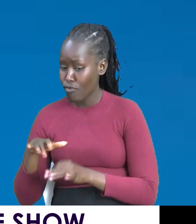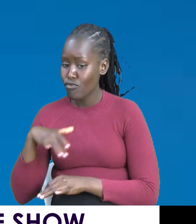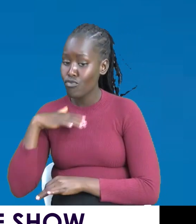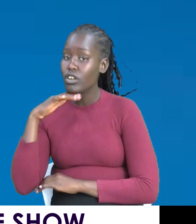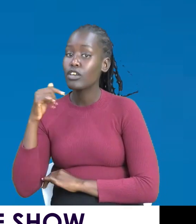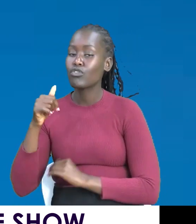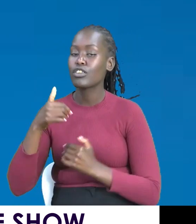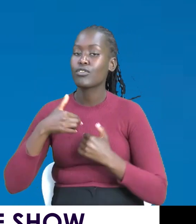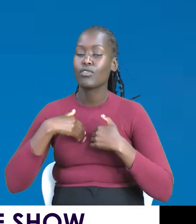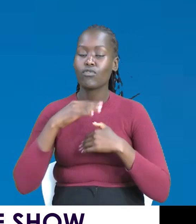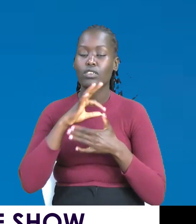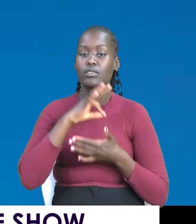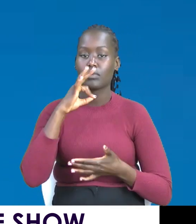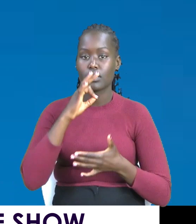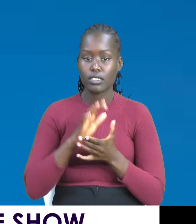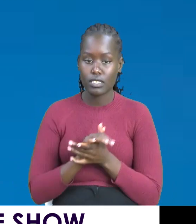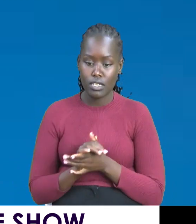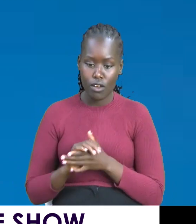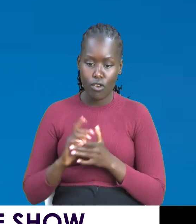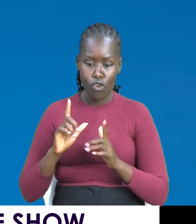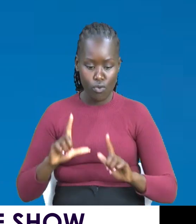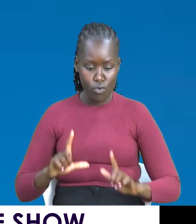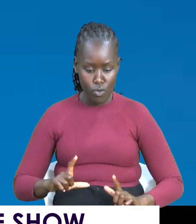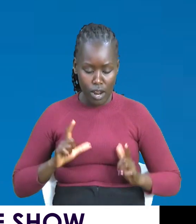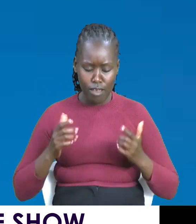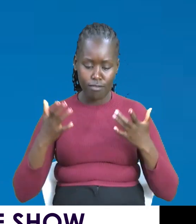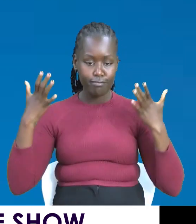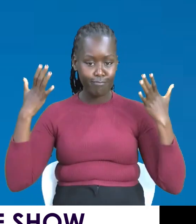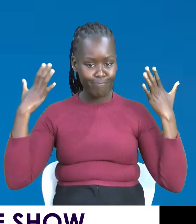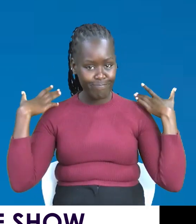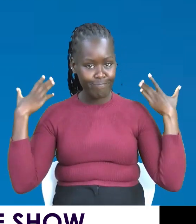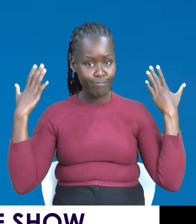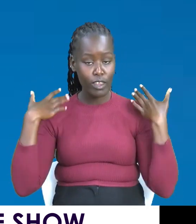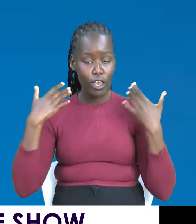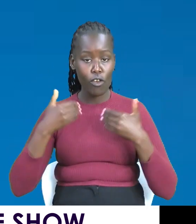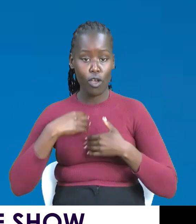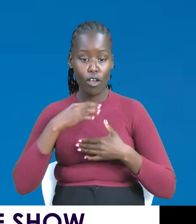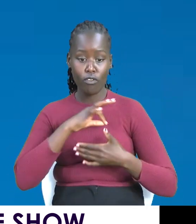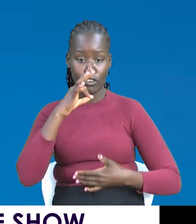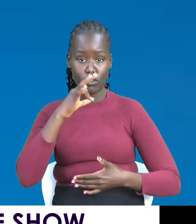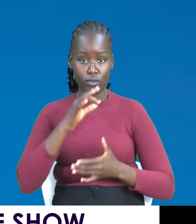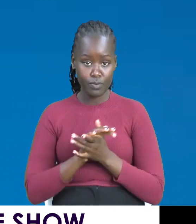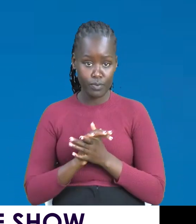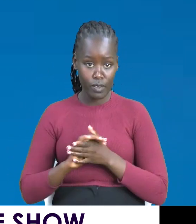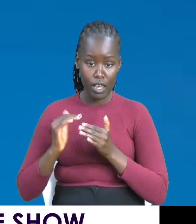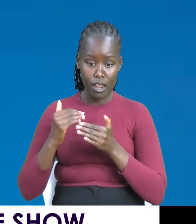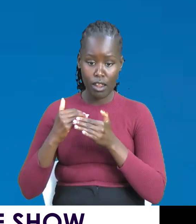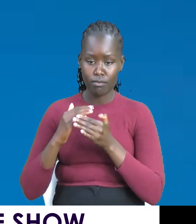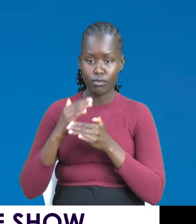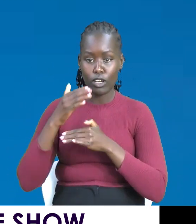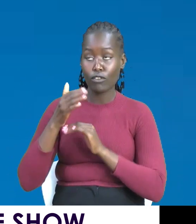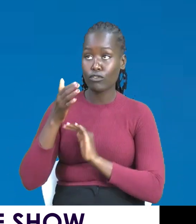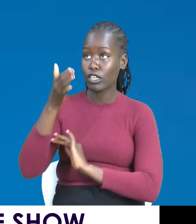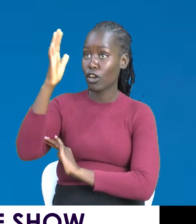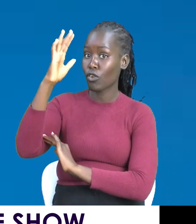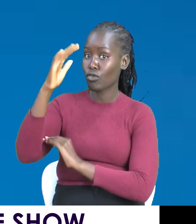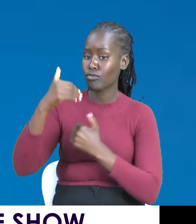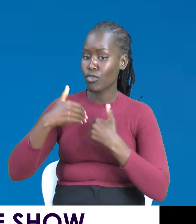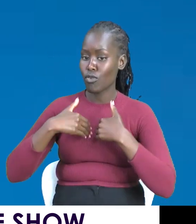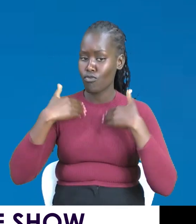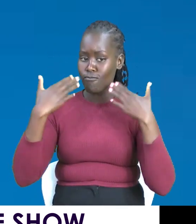a spirit that will live forever. You have a soul that is fashioned after God. You have an